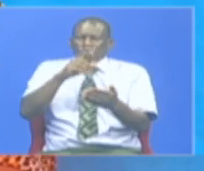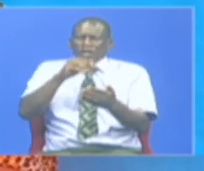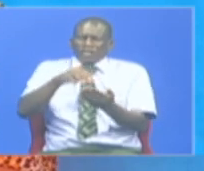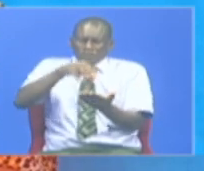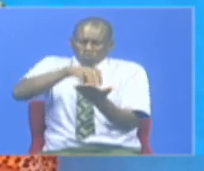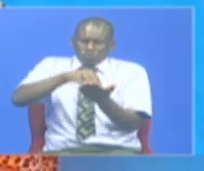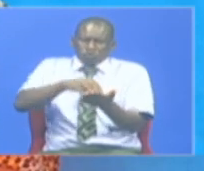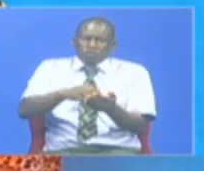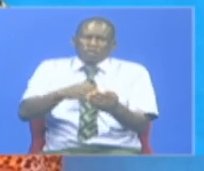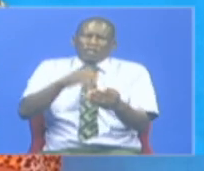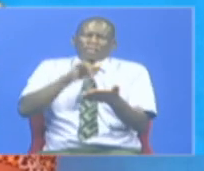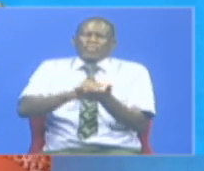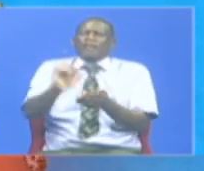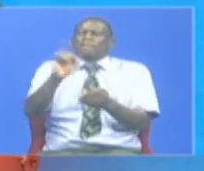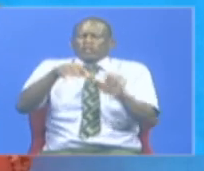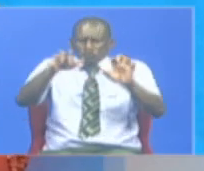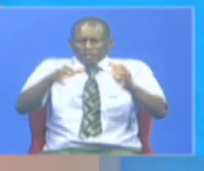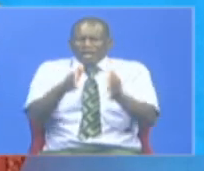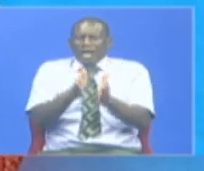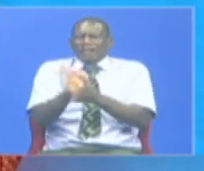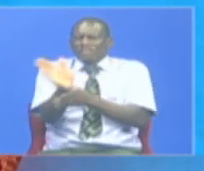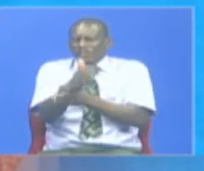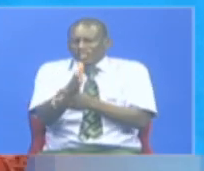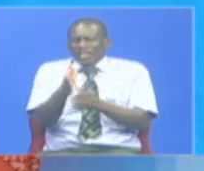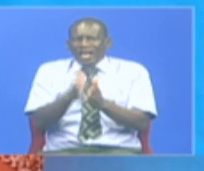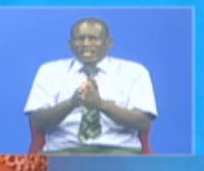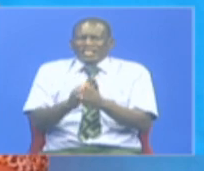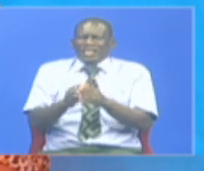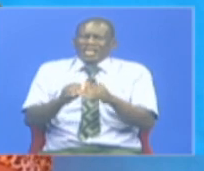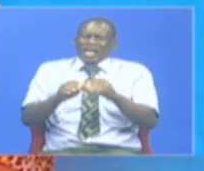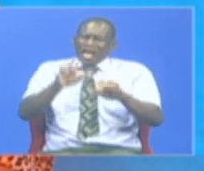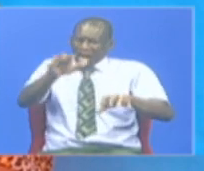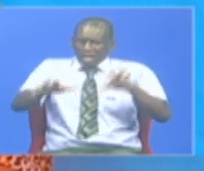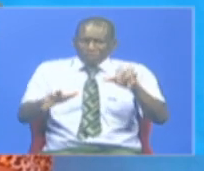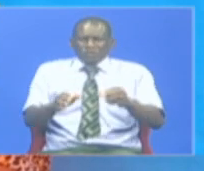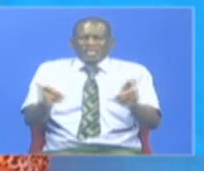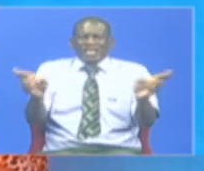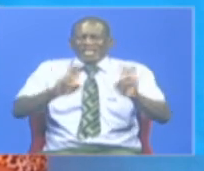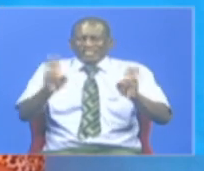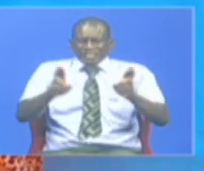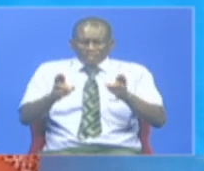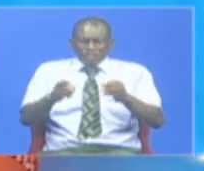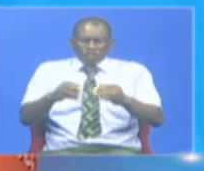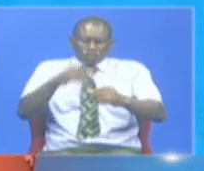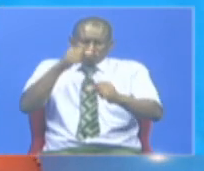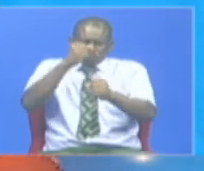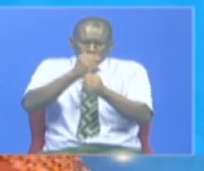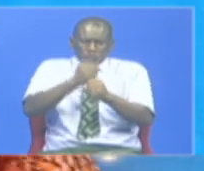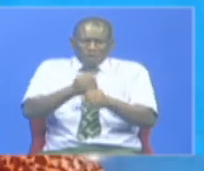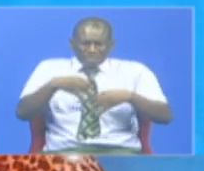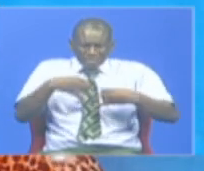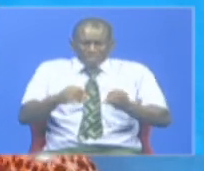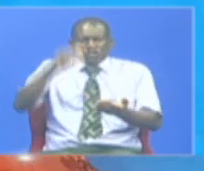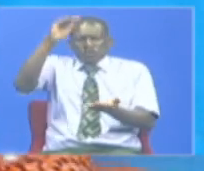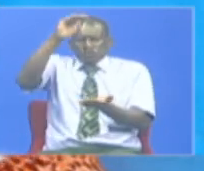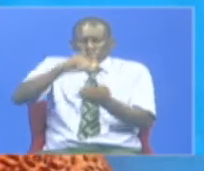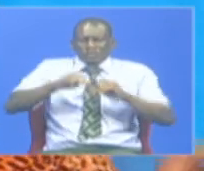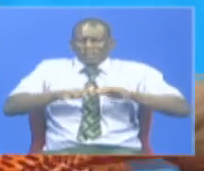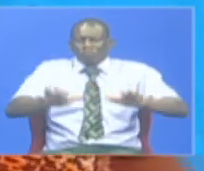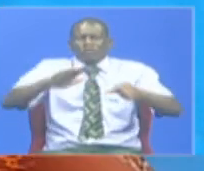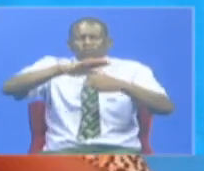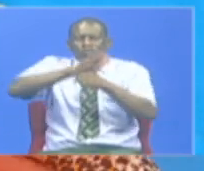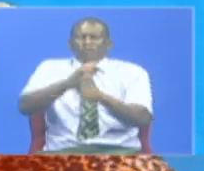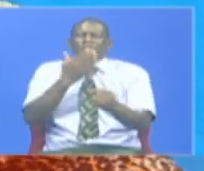Agriculture, Fisheries and Livestock and Cooperatives is fully committed to play its role towards flattening the curve. Thank you.